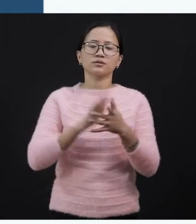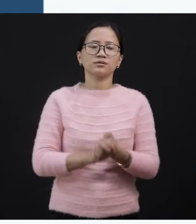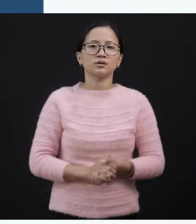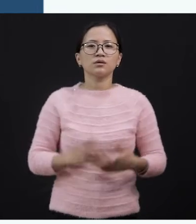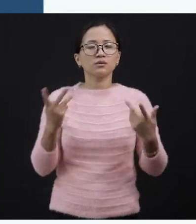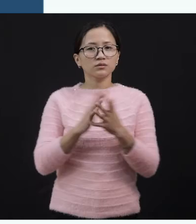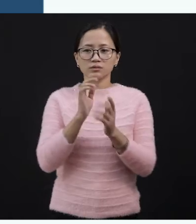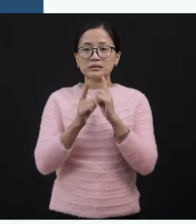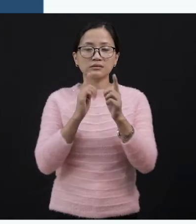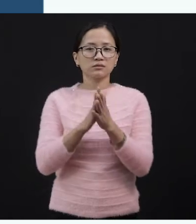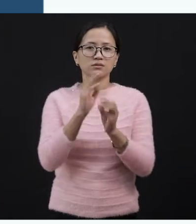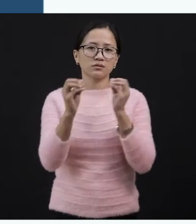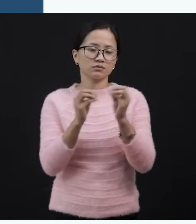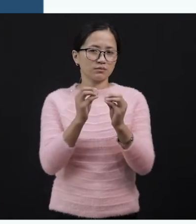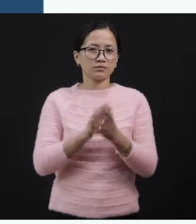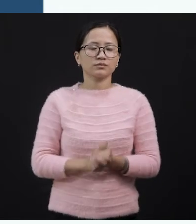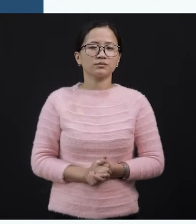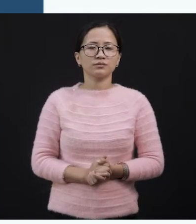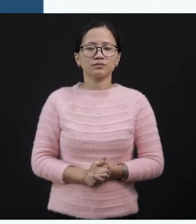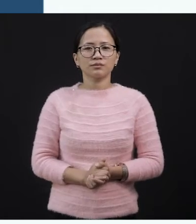Now, dear students,